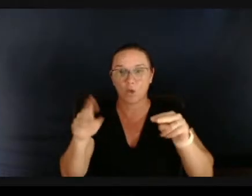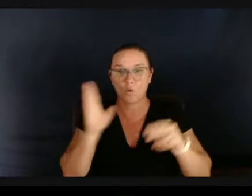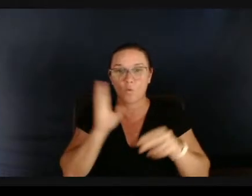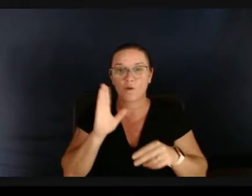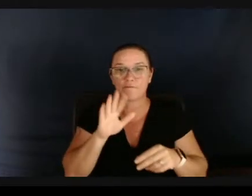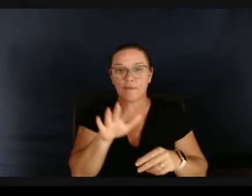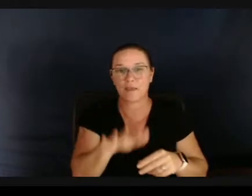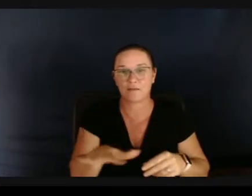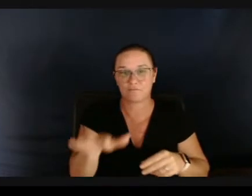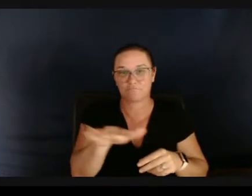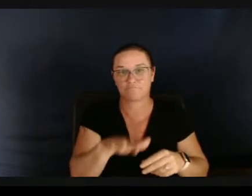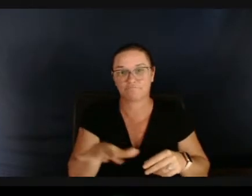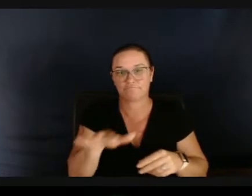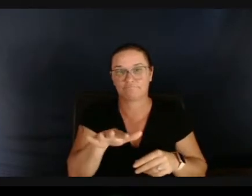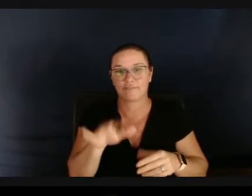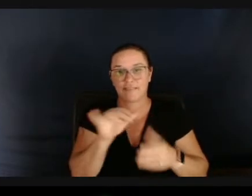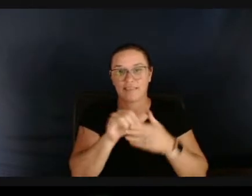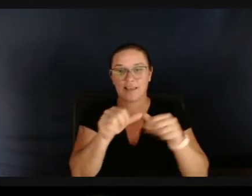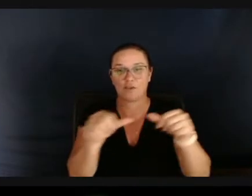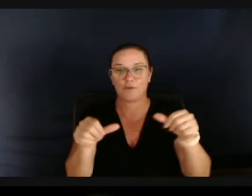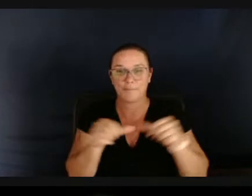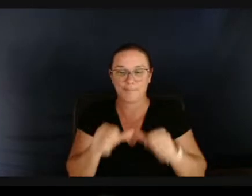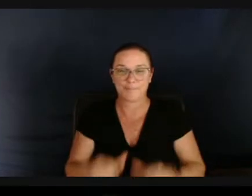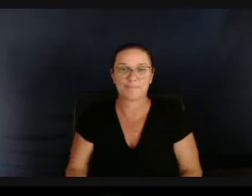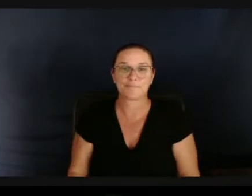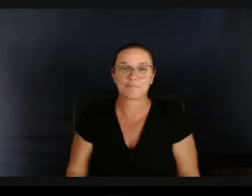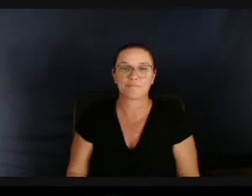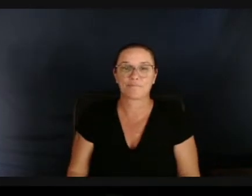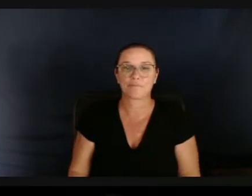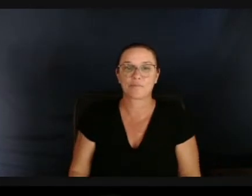in the rubble down in here.